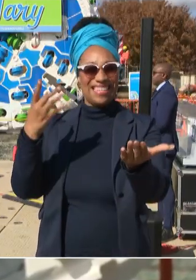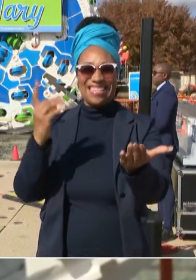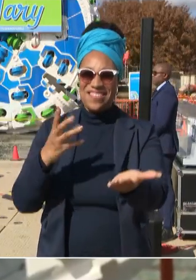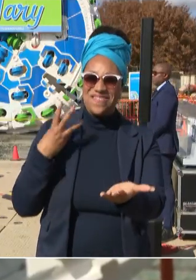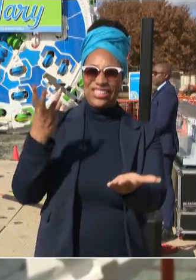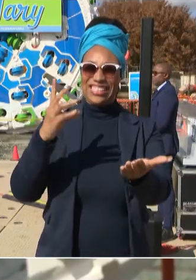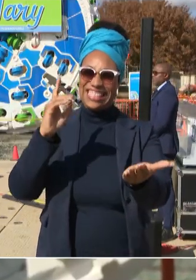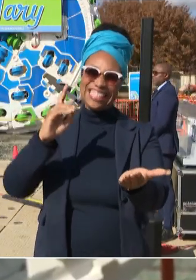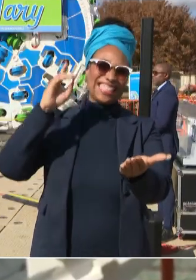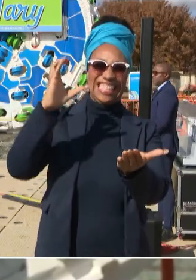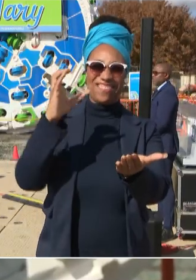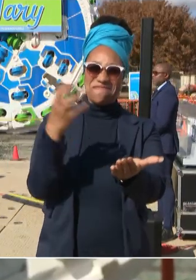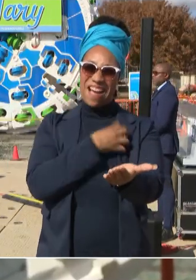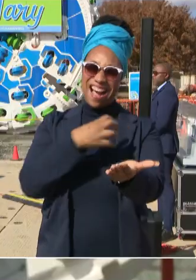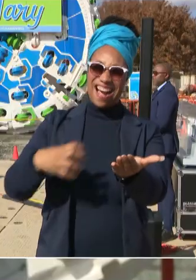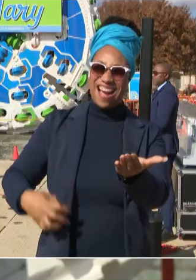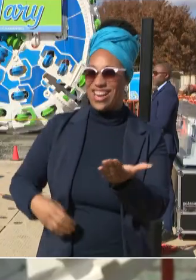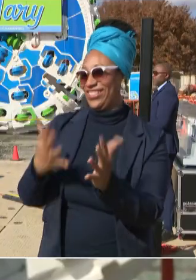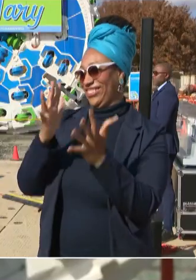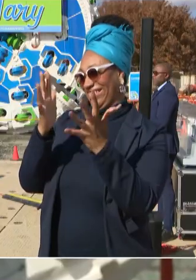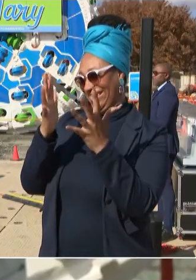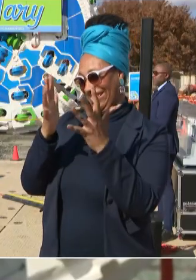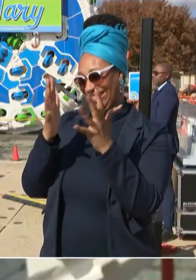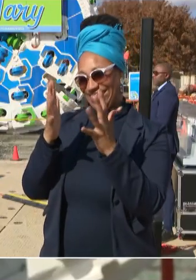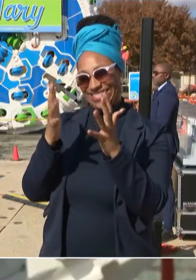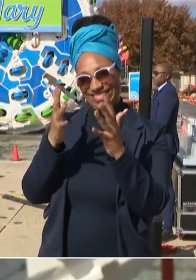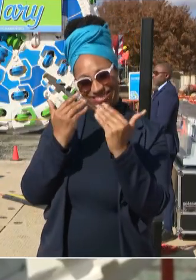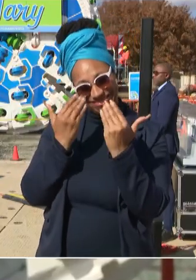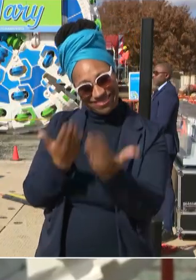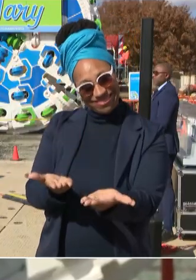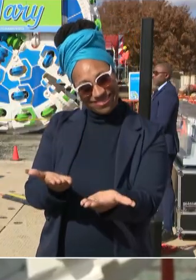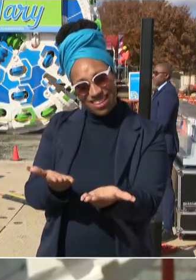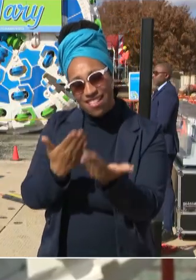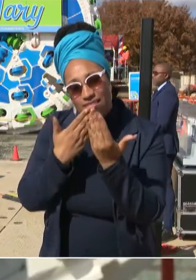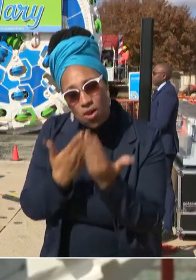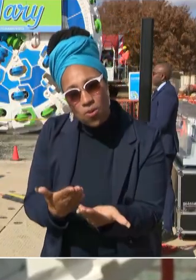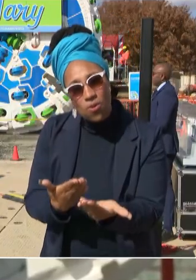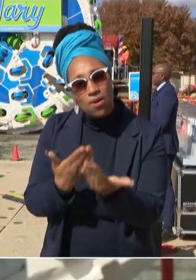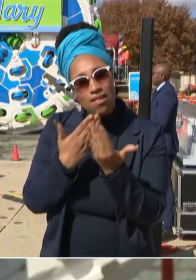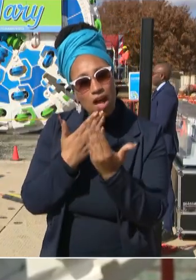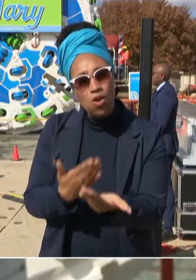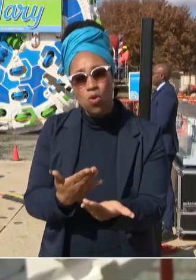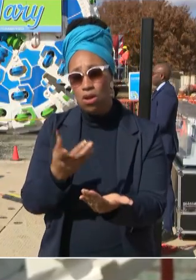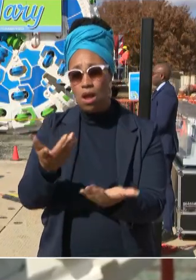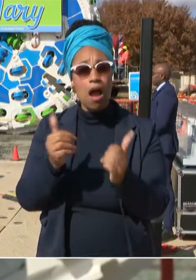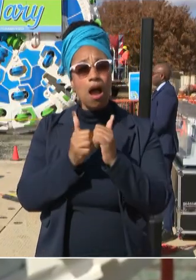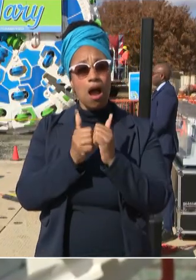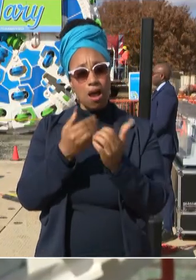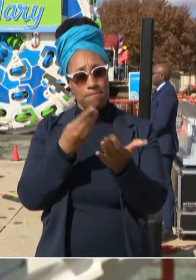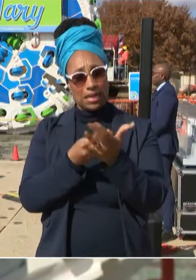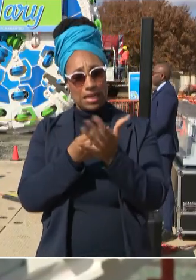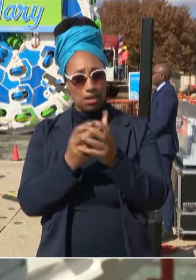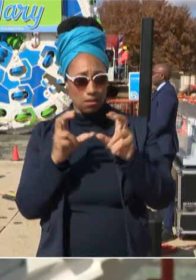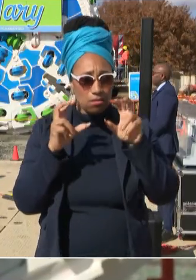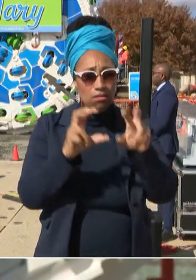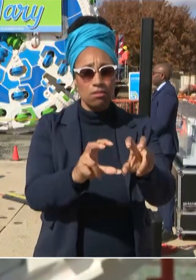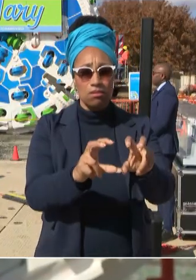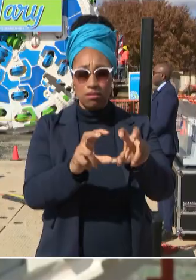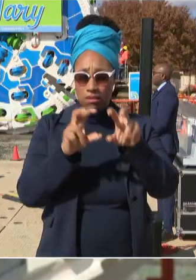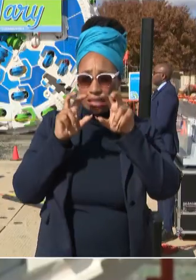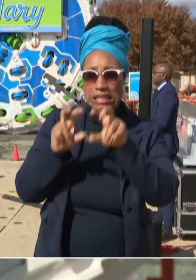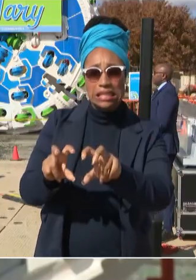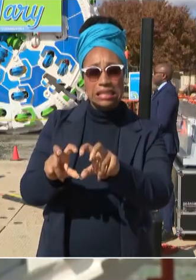Mayor Bowser, thank you for championing investments that strengthen our city's resilience, protect public health, and ensure